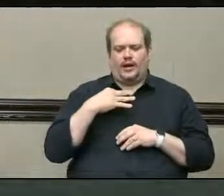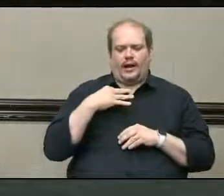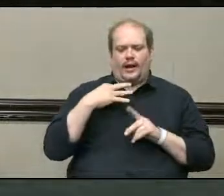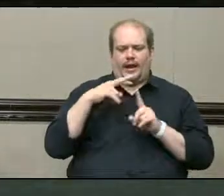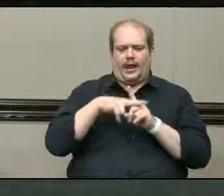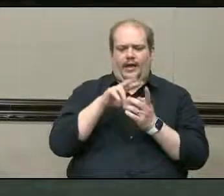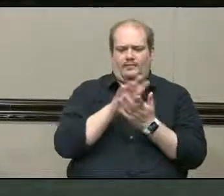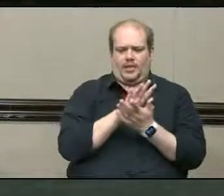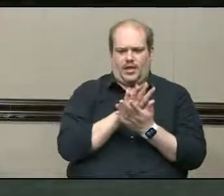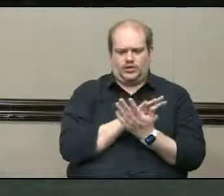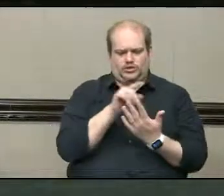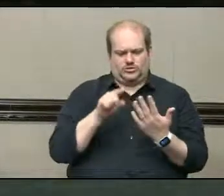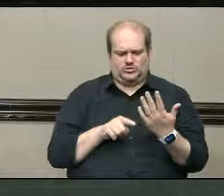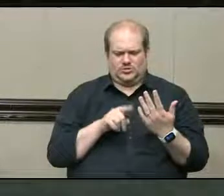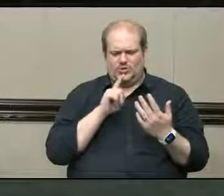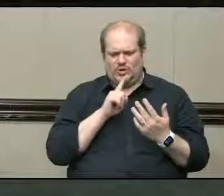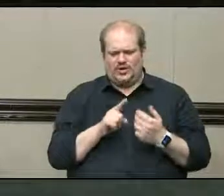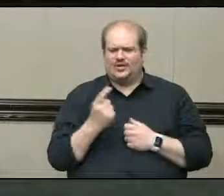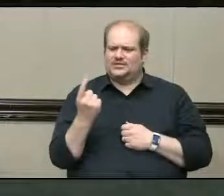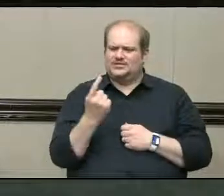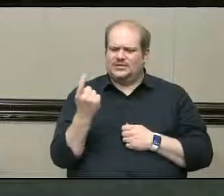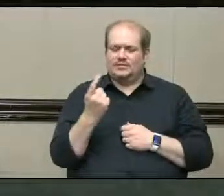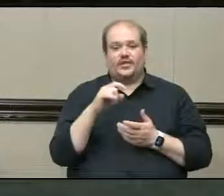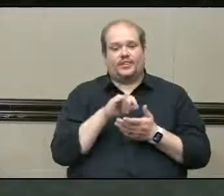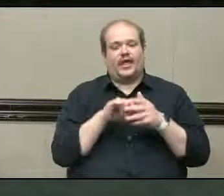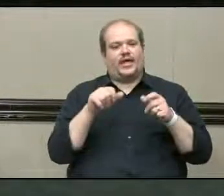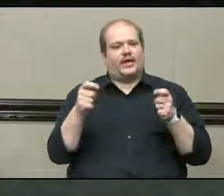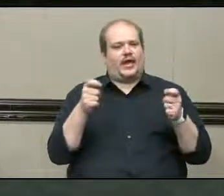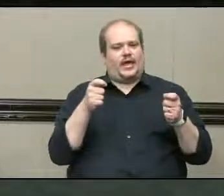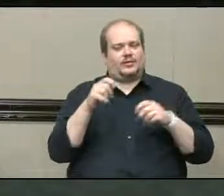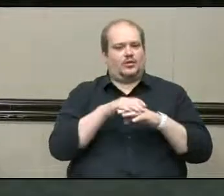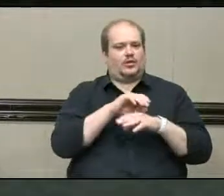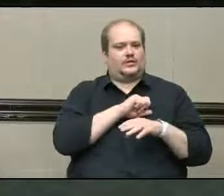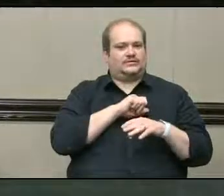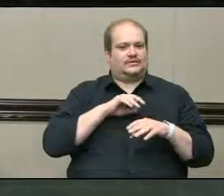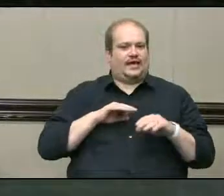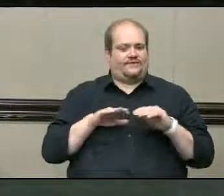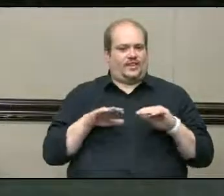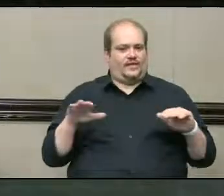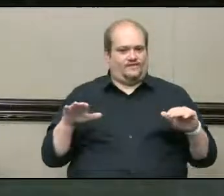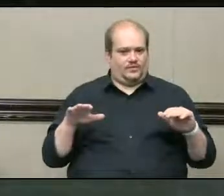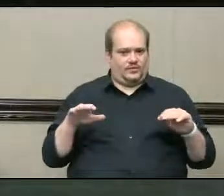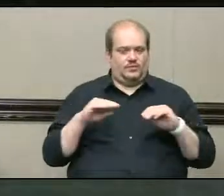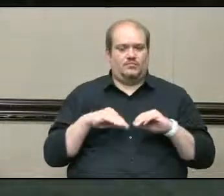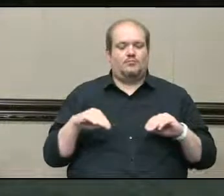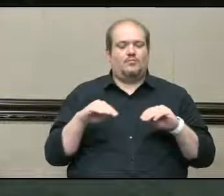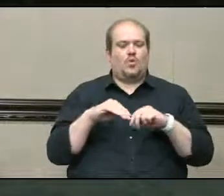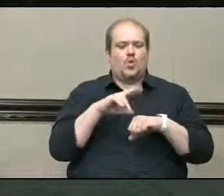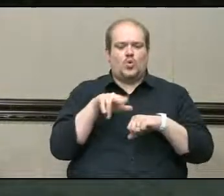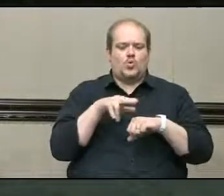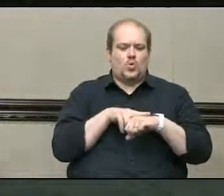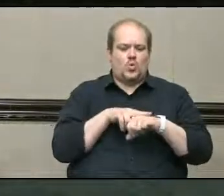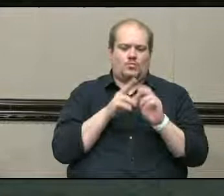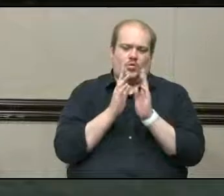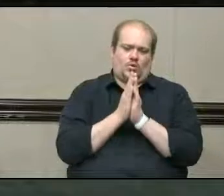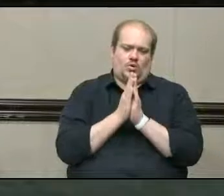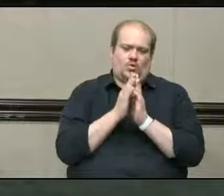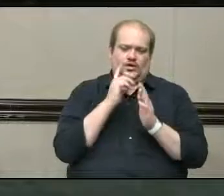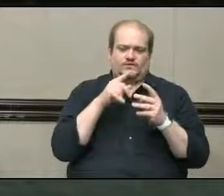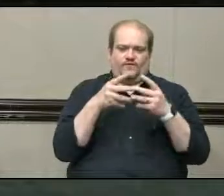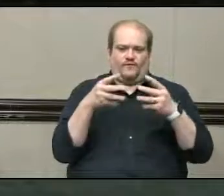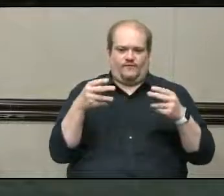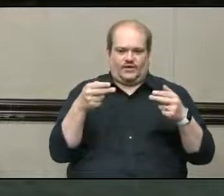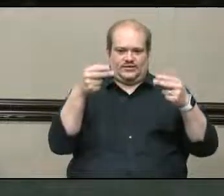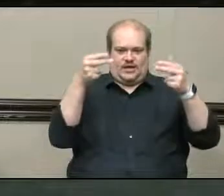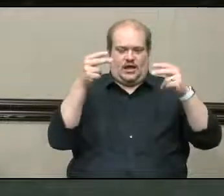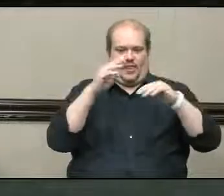says, that is really something that can be handled at staff level. It's being more a norm of a request for a fence height